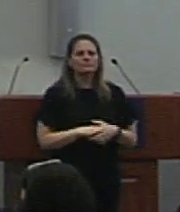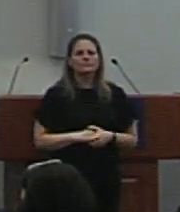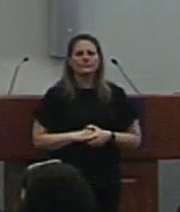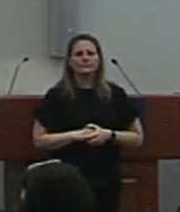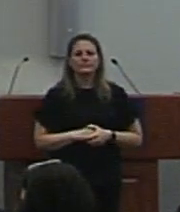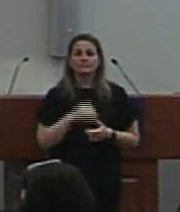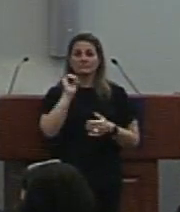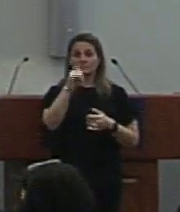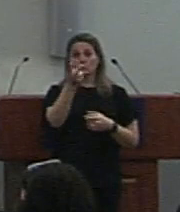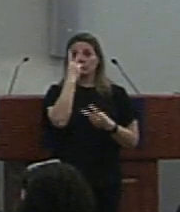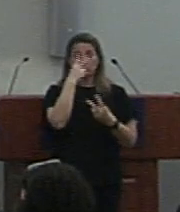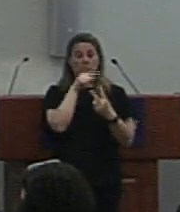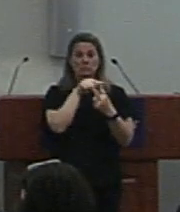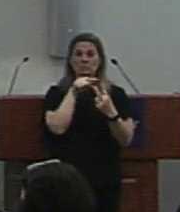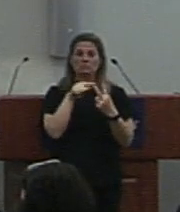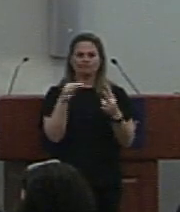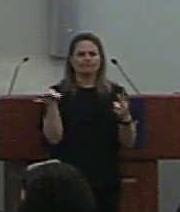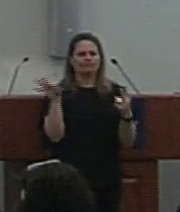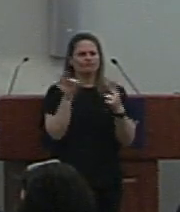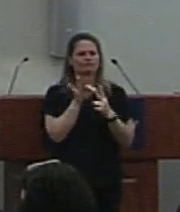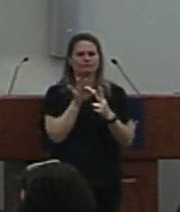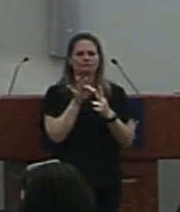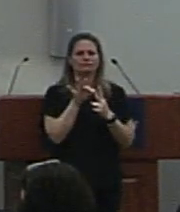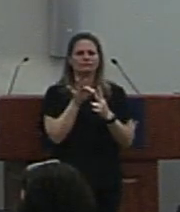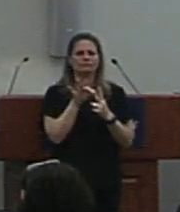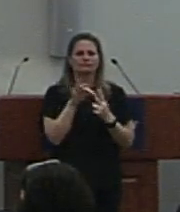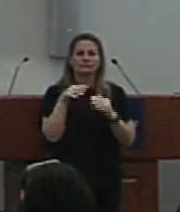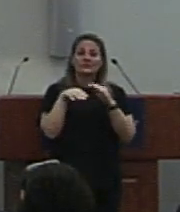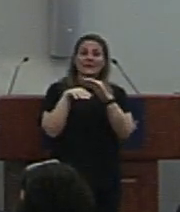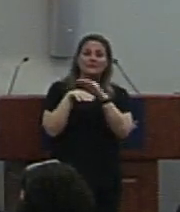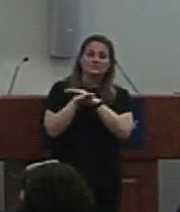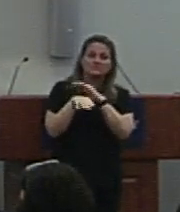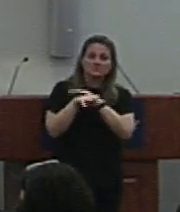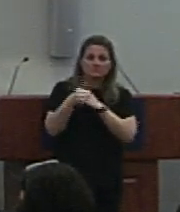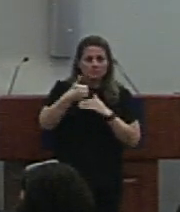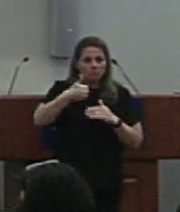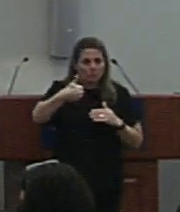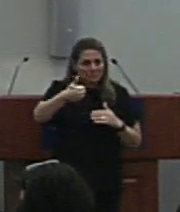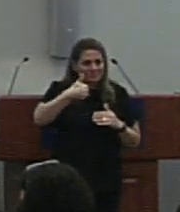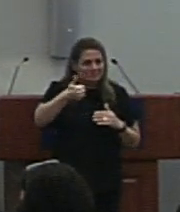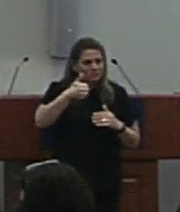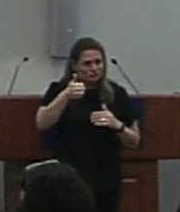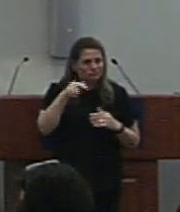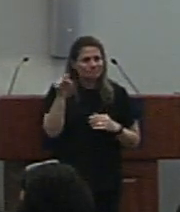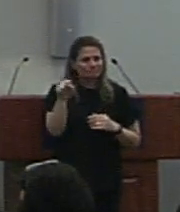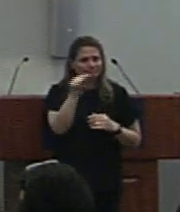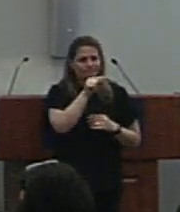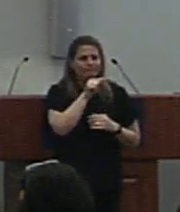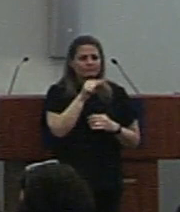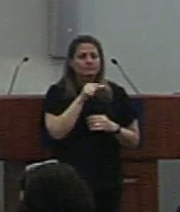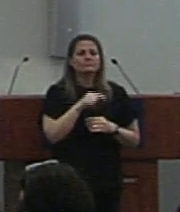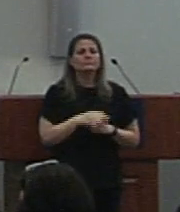priority are accessible transportation and access